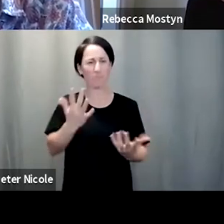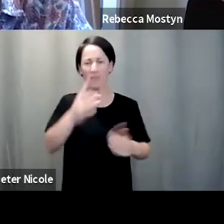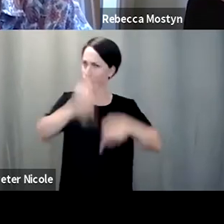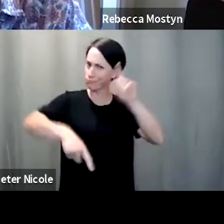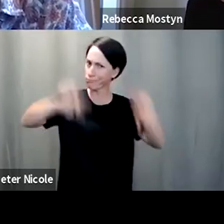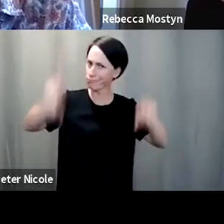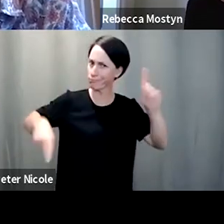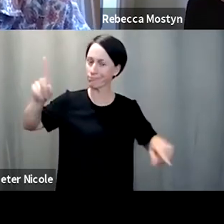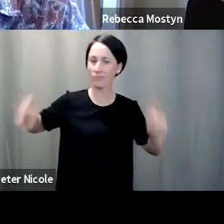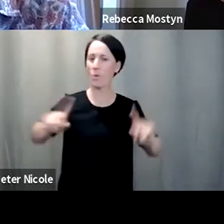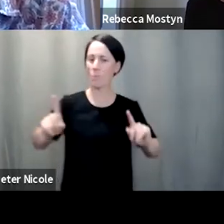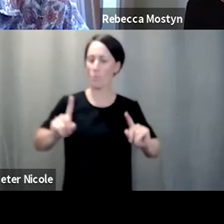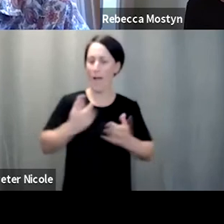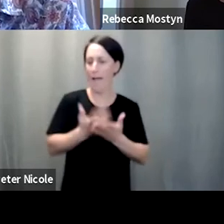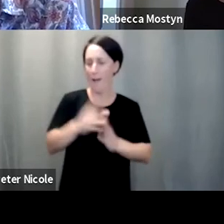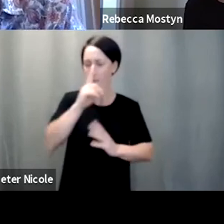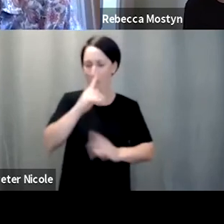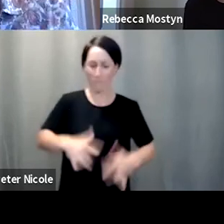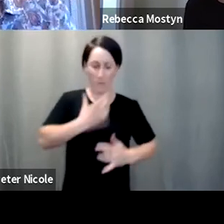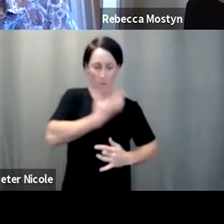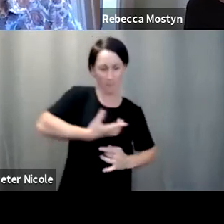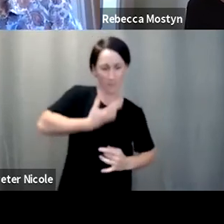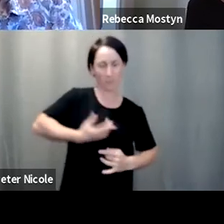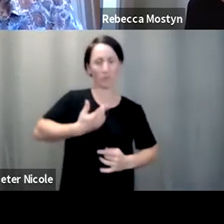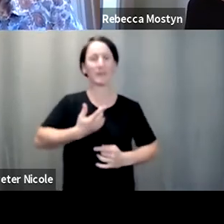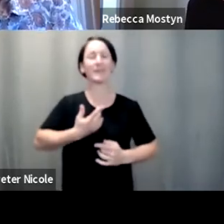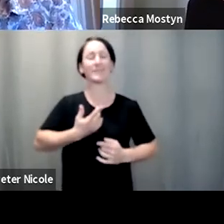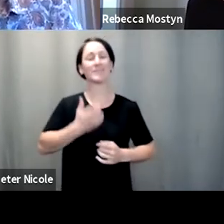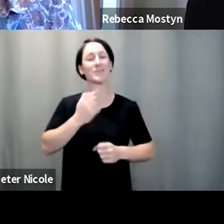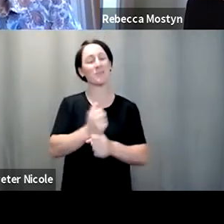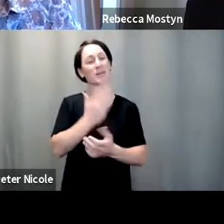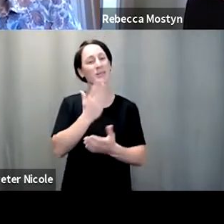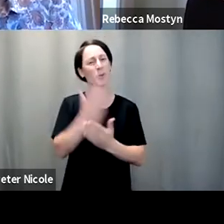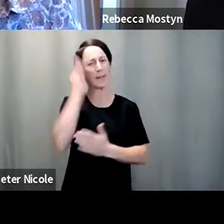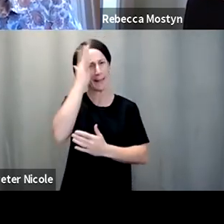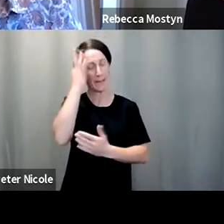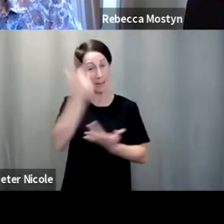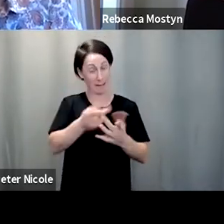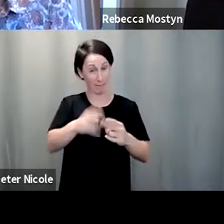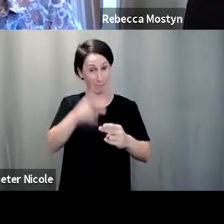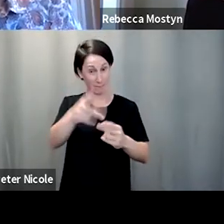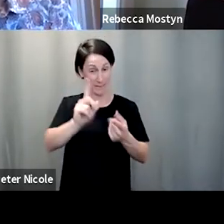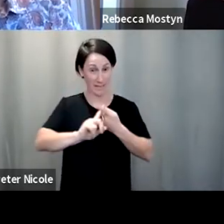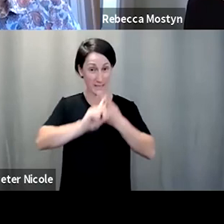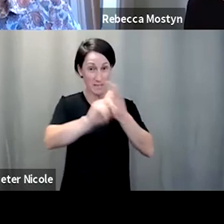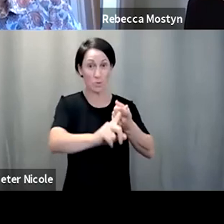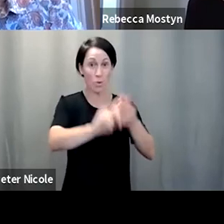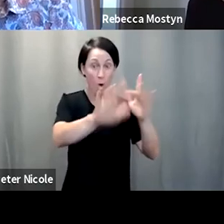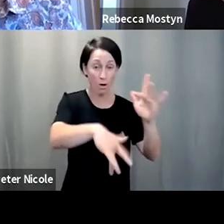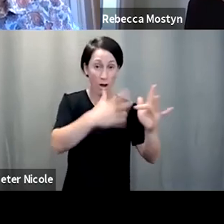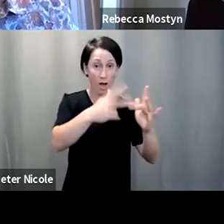of what makes them comfortable or whether they're ready to come back in person. So as you're thinking about whether you continue your digital programming,